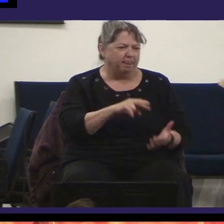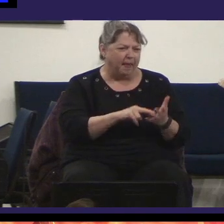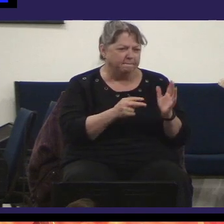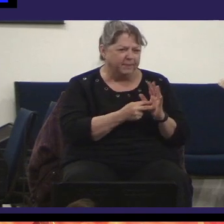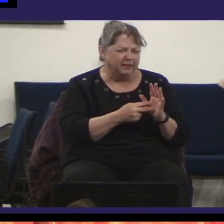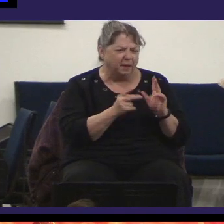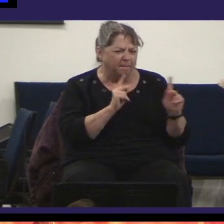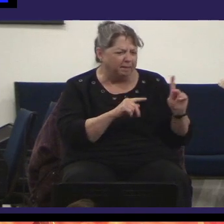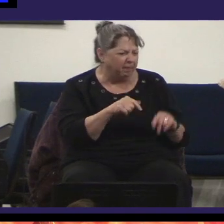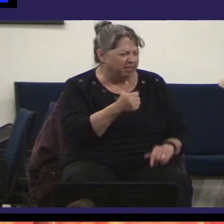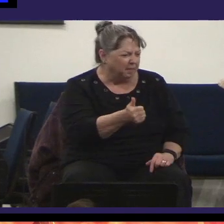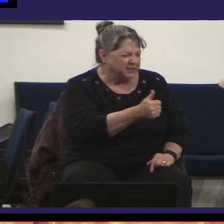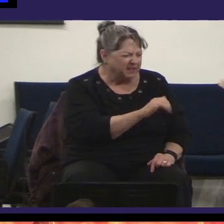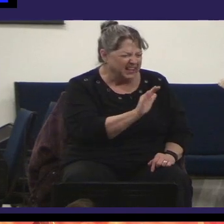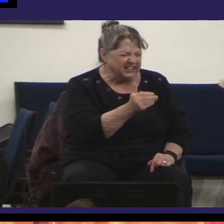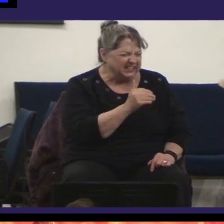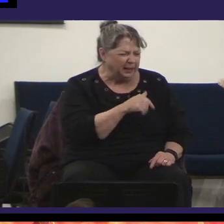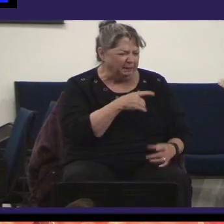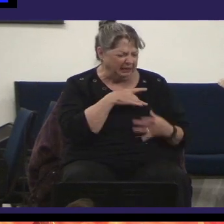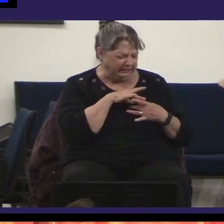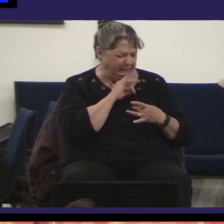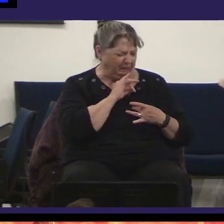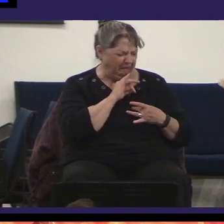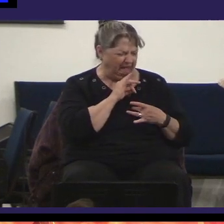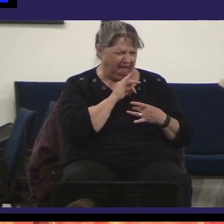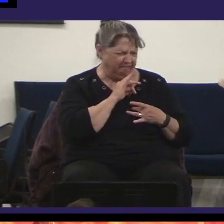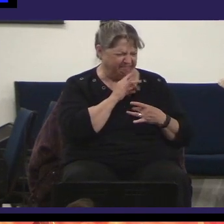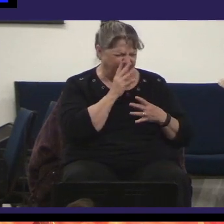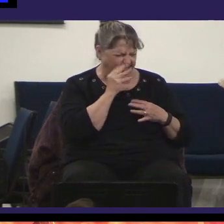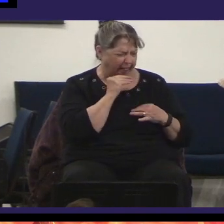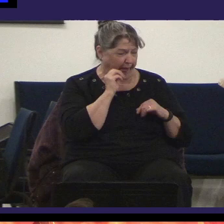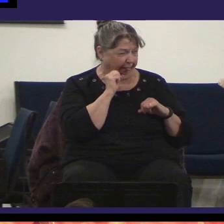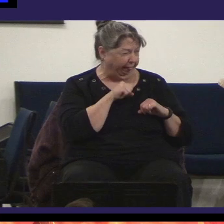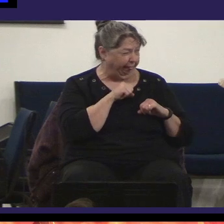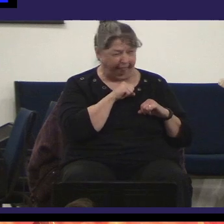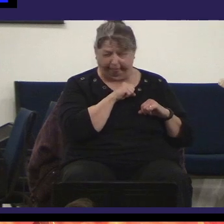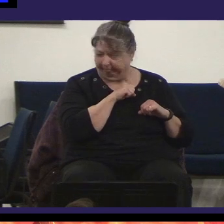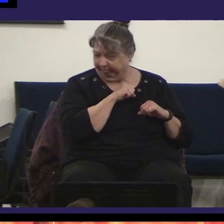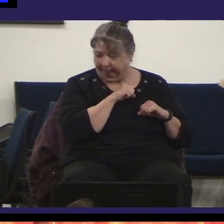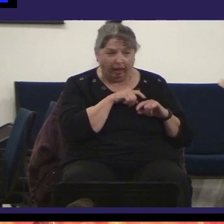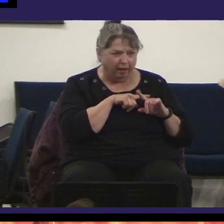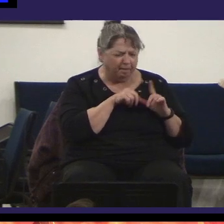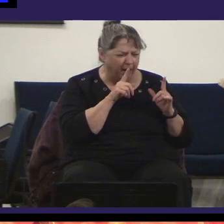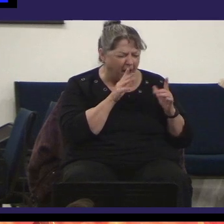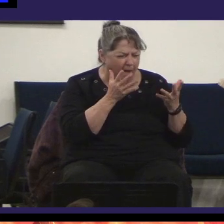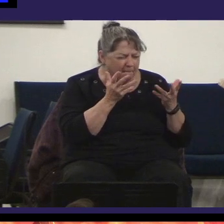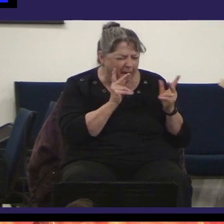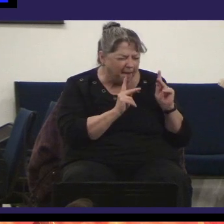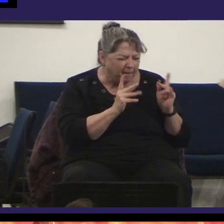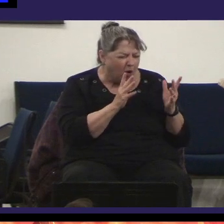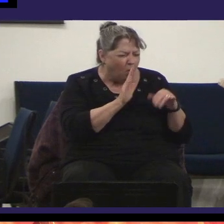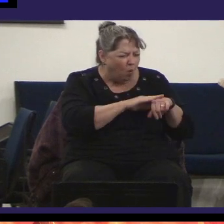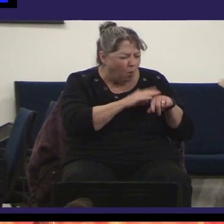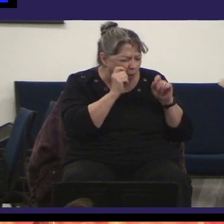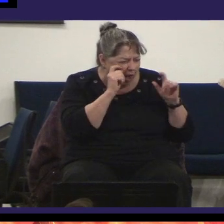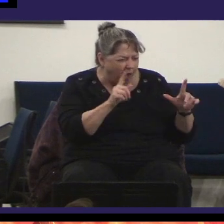at the right timing, God knows. And again, I mentioned that I want at least 20 people here.